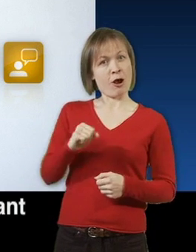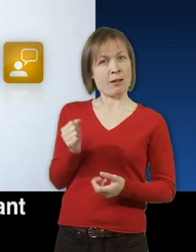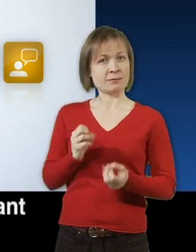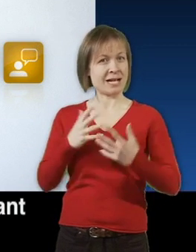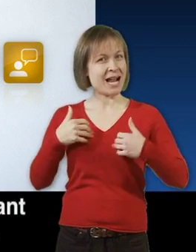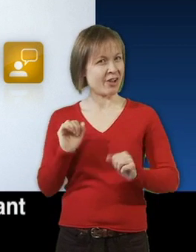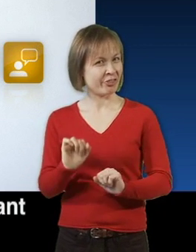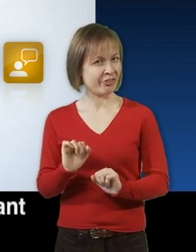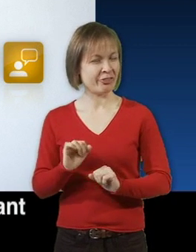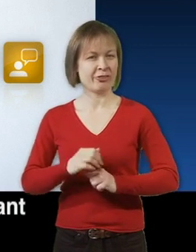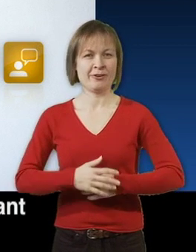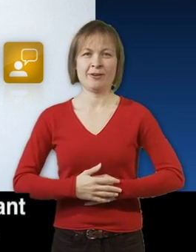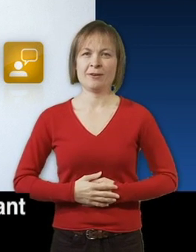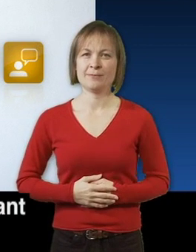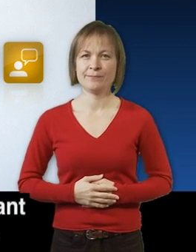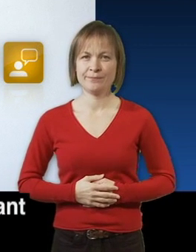Scotland.